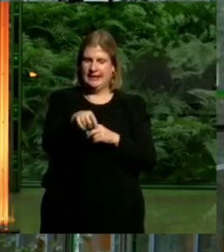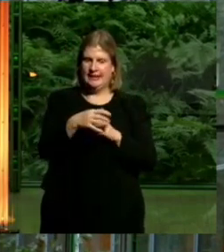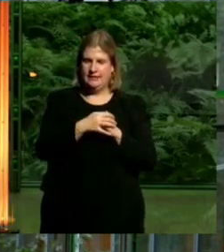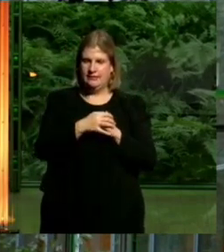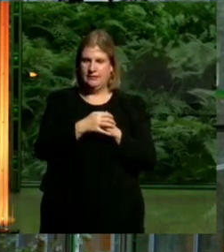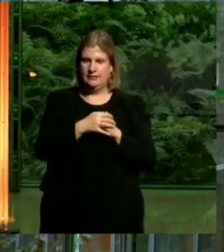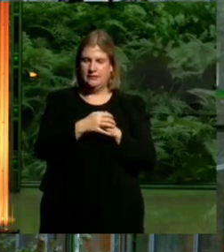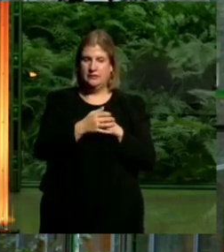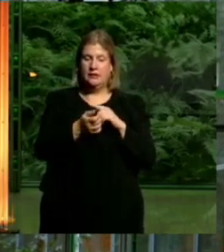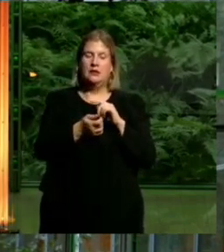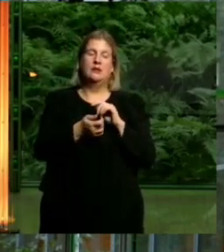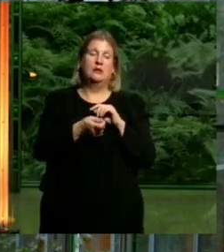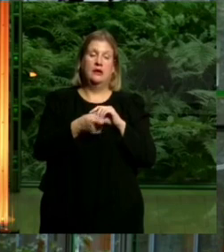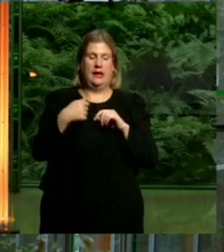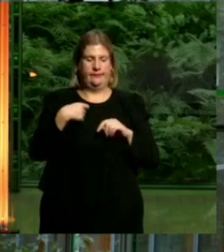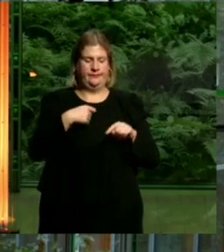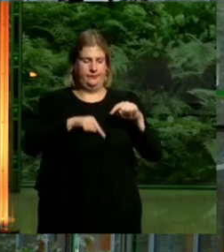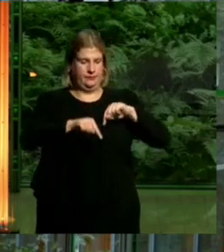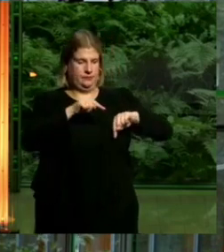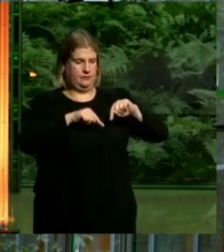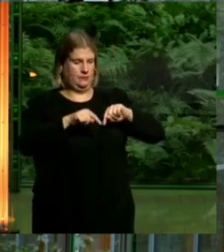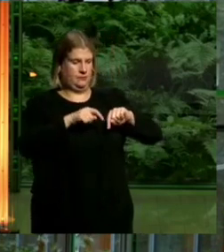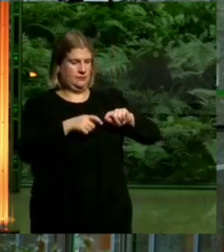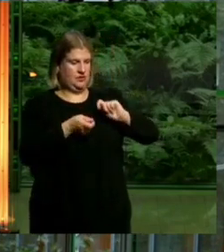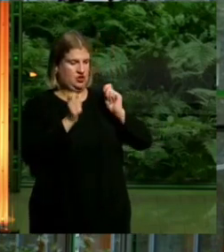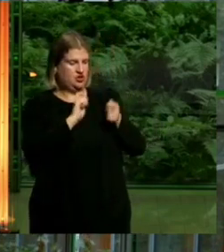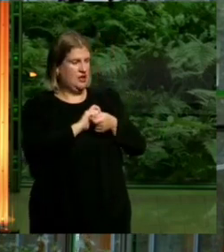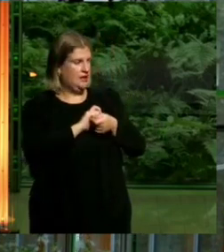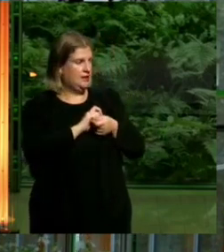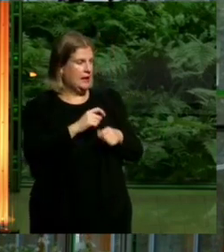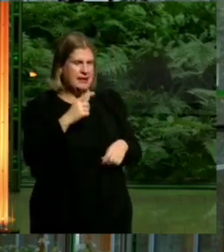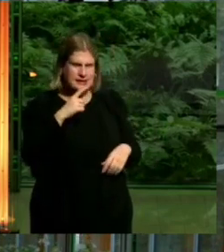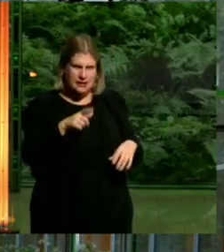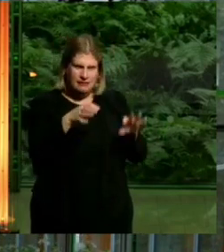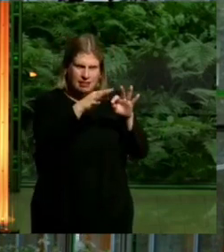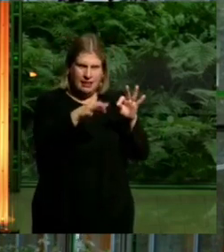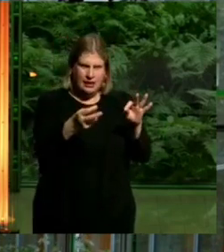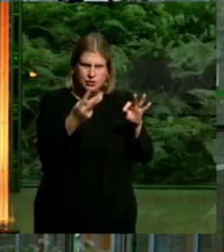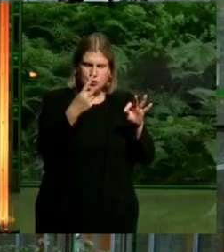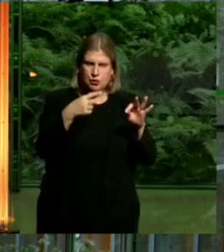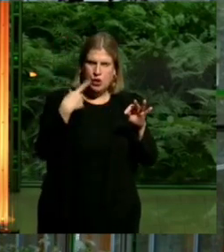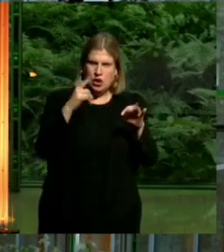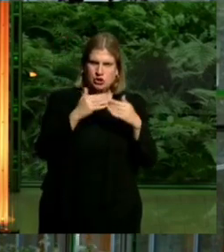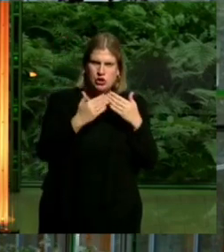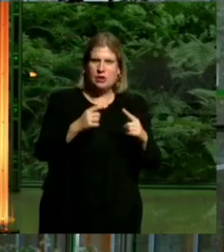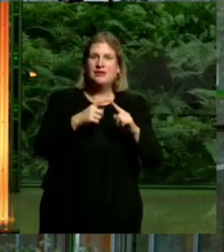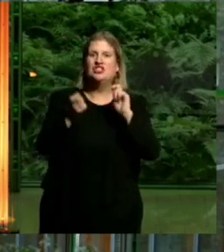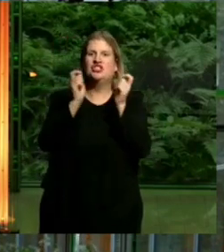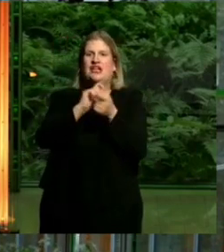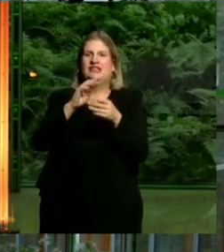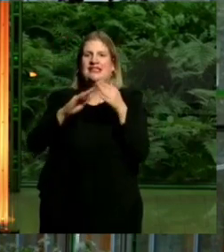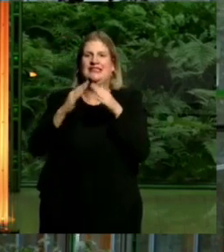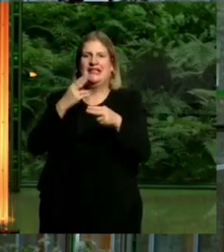changed my opinion, and so line 2 looks good. But let's change the city names.